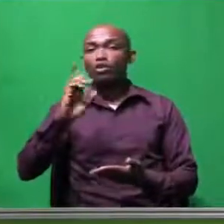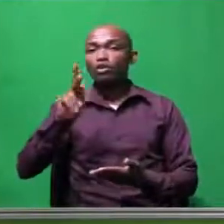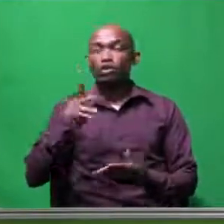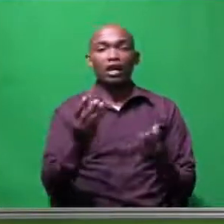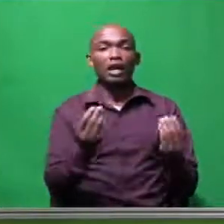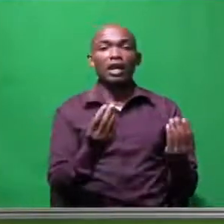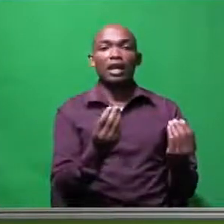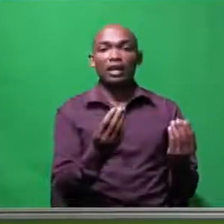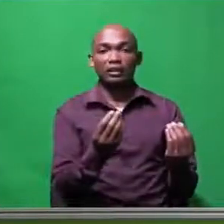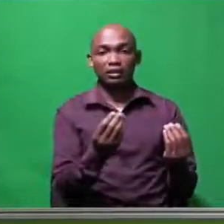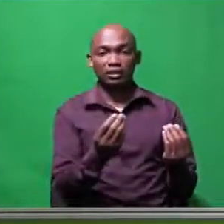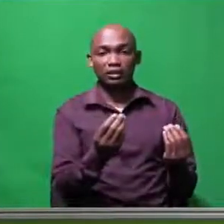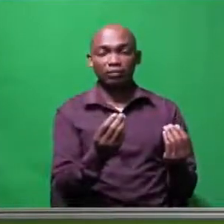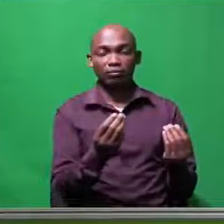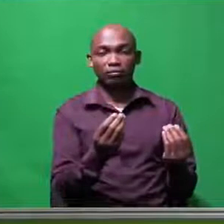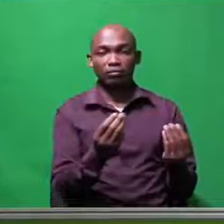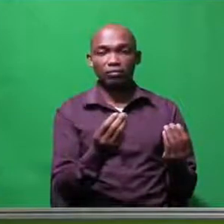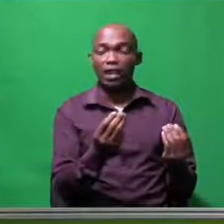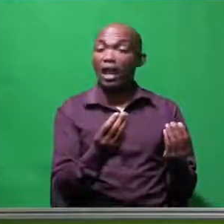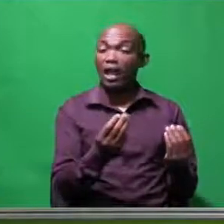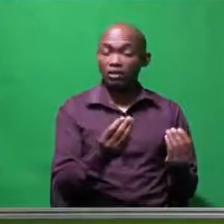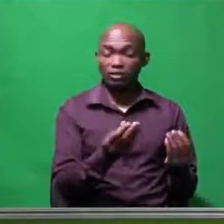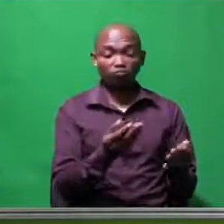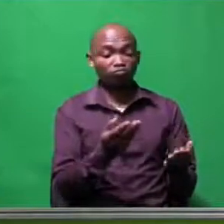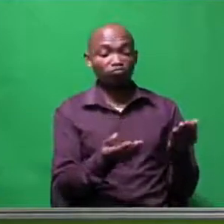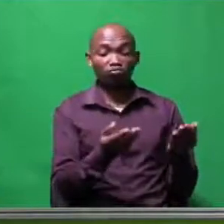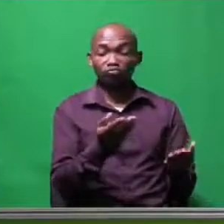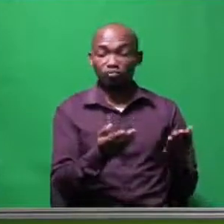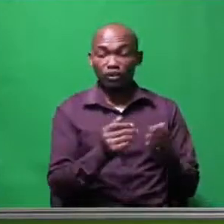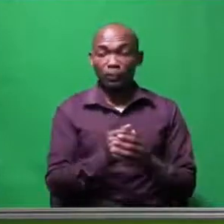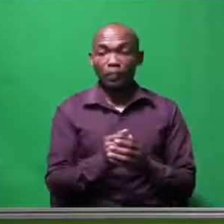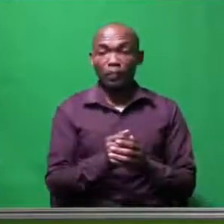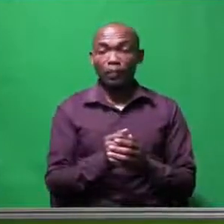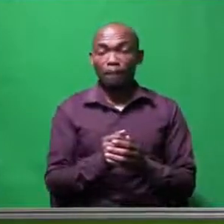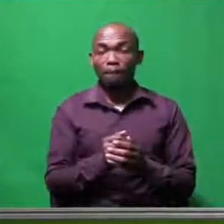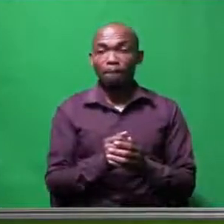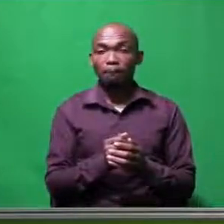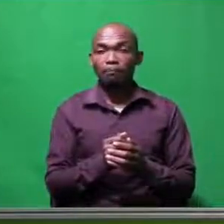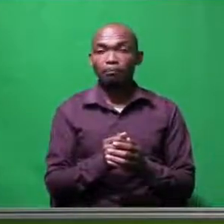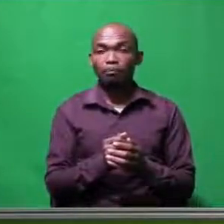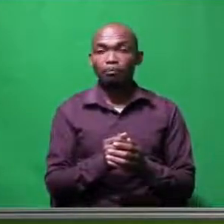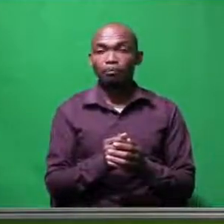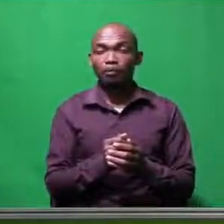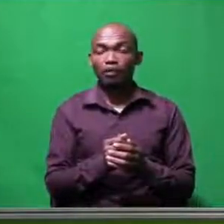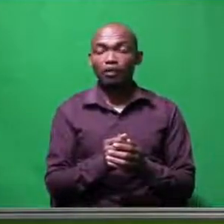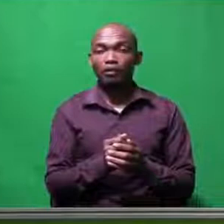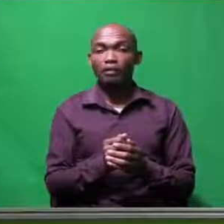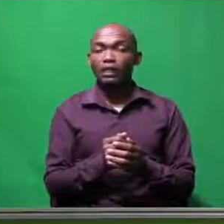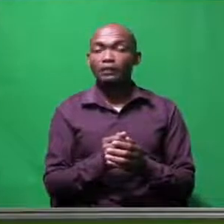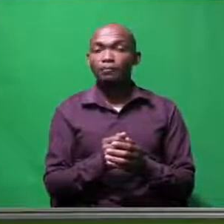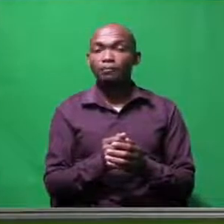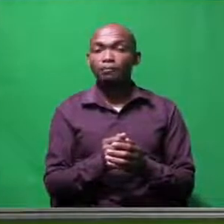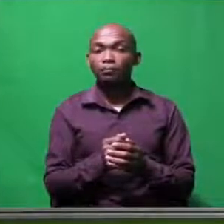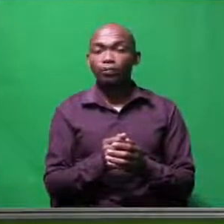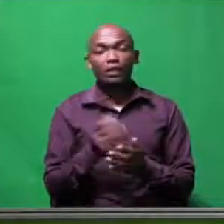This is heavy. If we measure, this is very heavy, and this is very light.